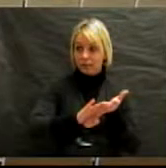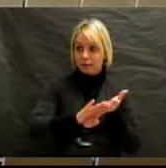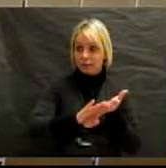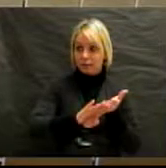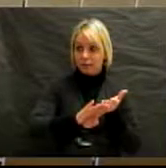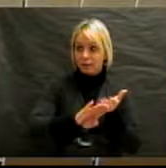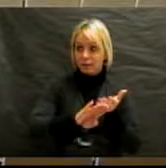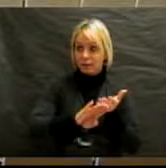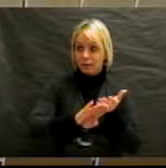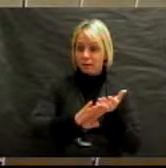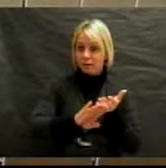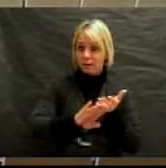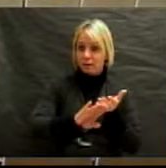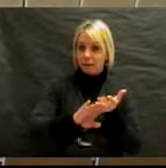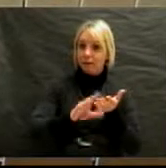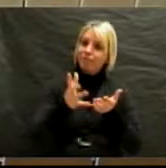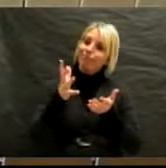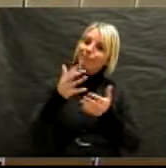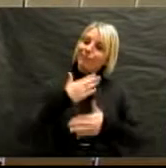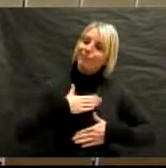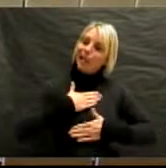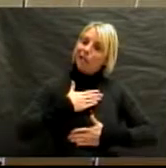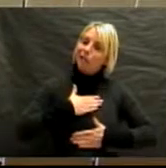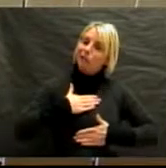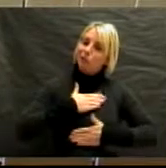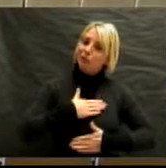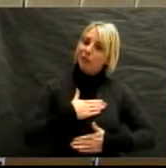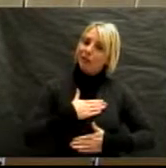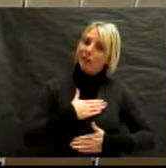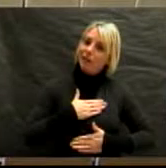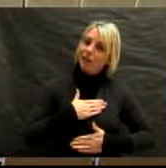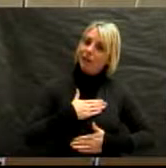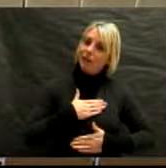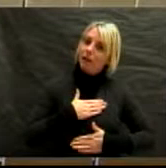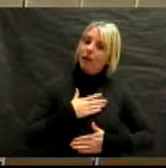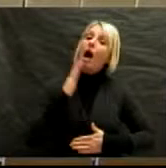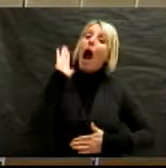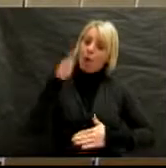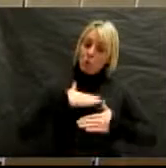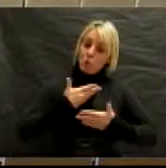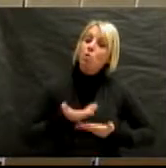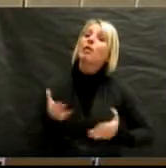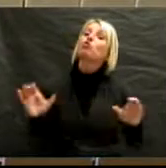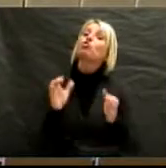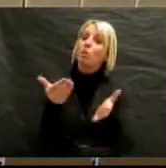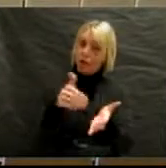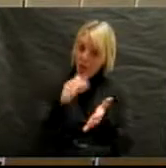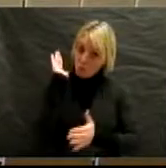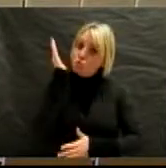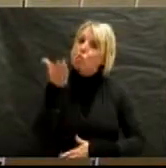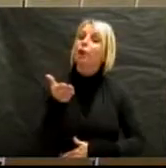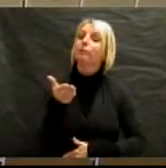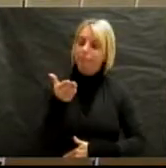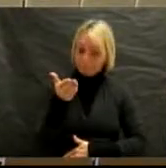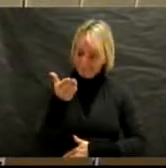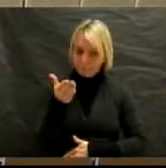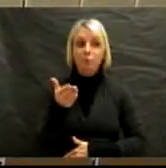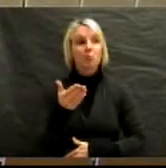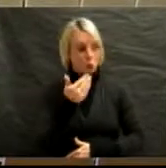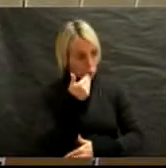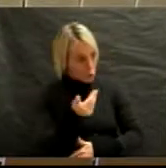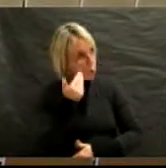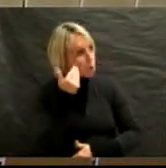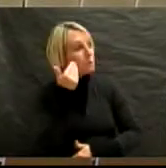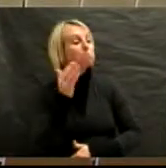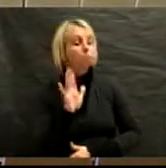it. So, So I would be willing to do it again. all right. Good to hear. Any further nominations for